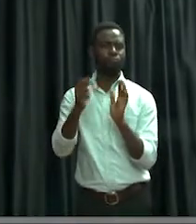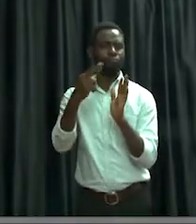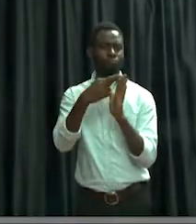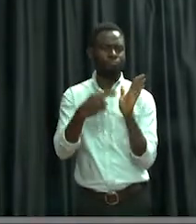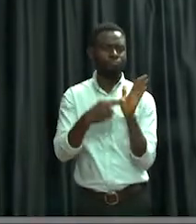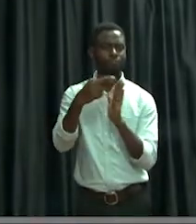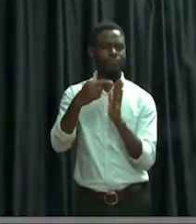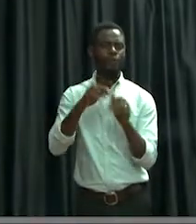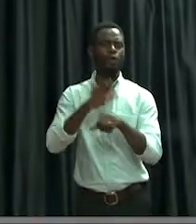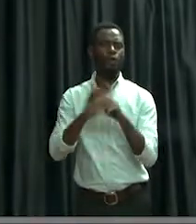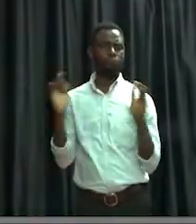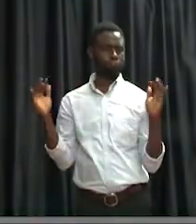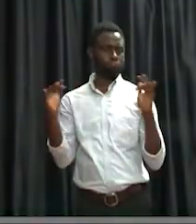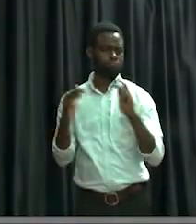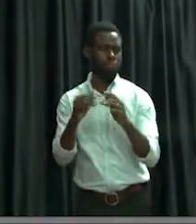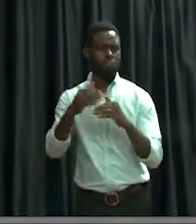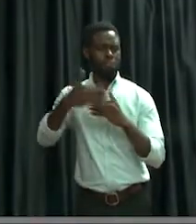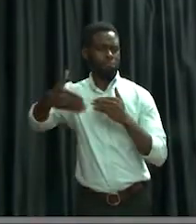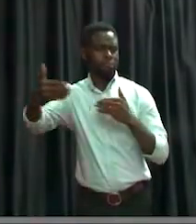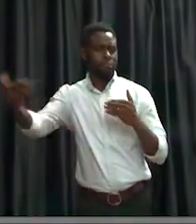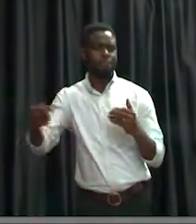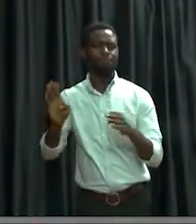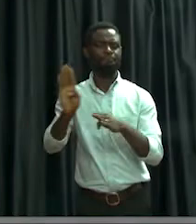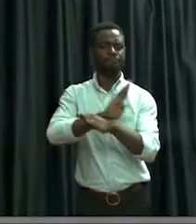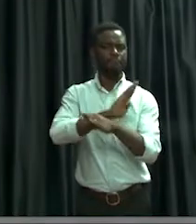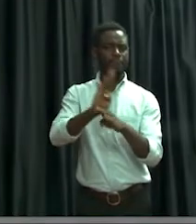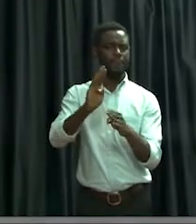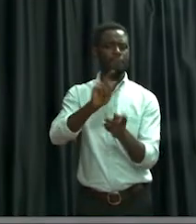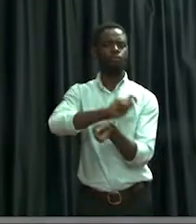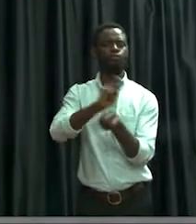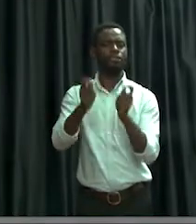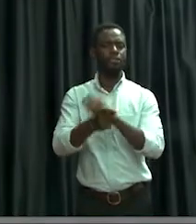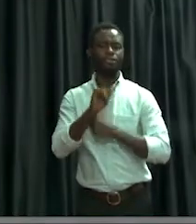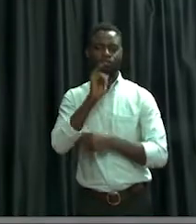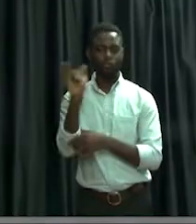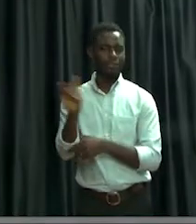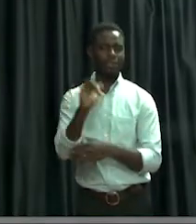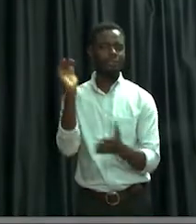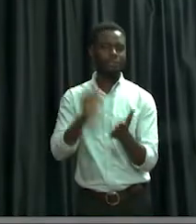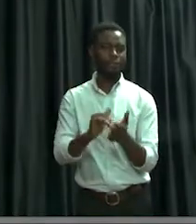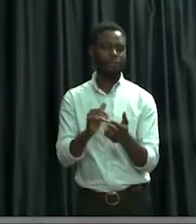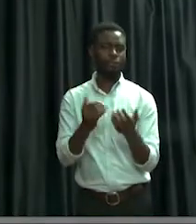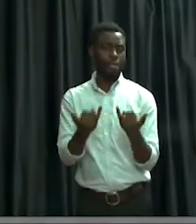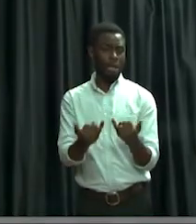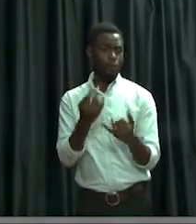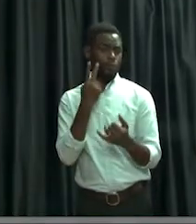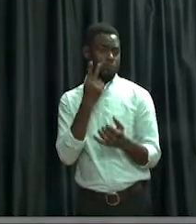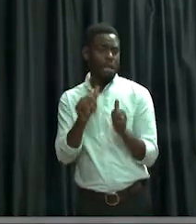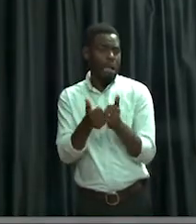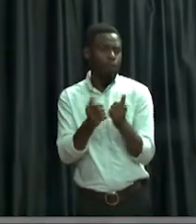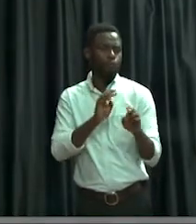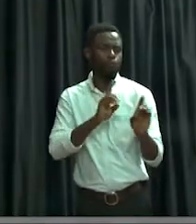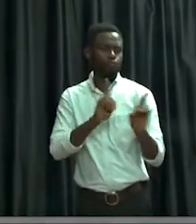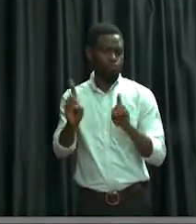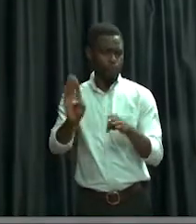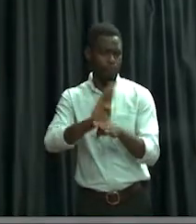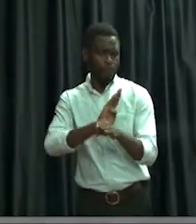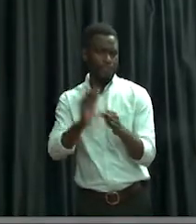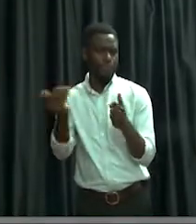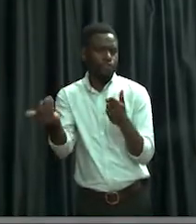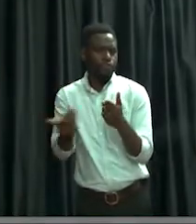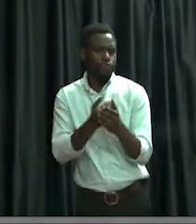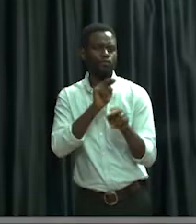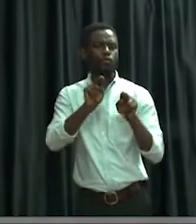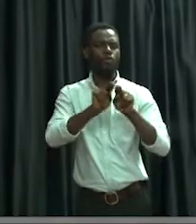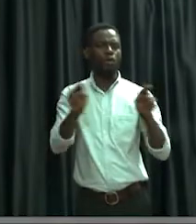restrictions on mass gatherings, etc., etc., business is not the same again. So, we looking at how to do business the